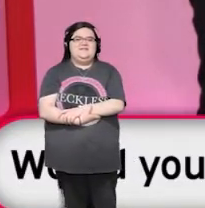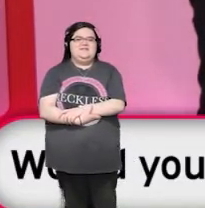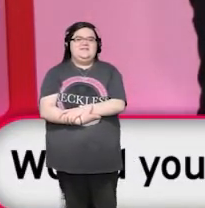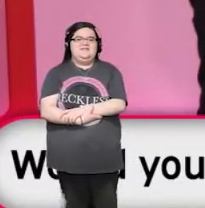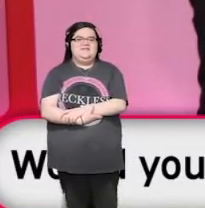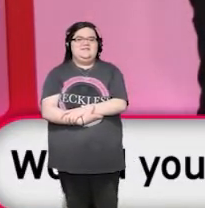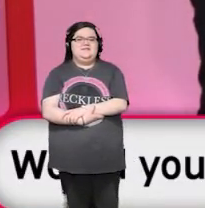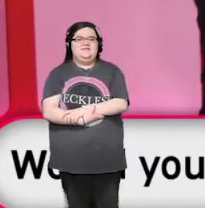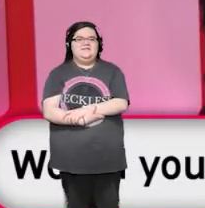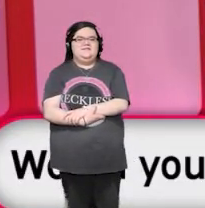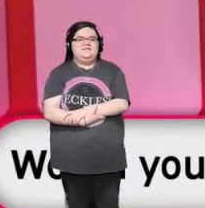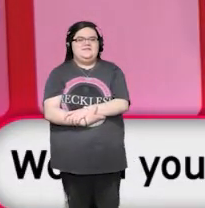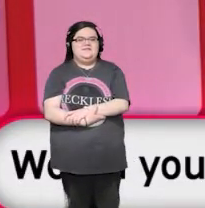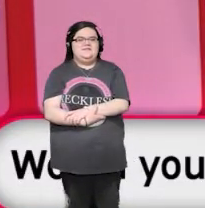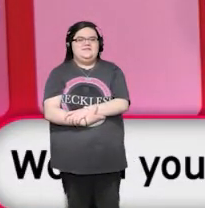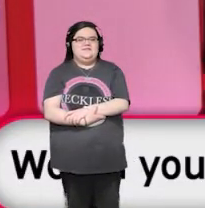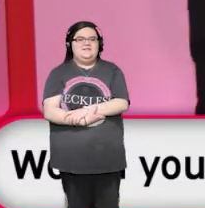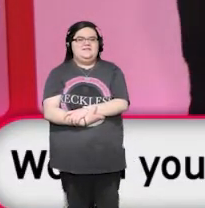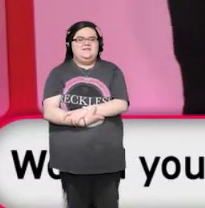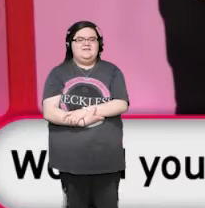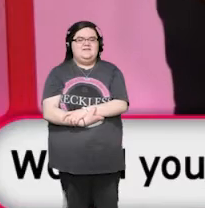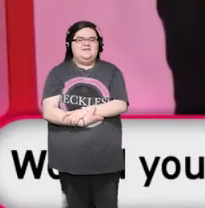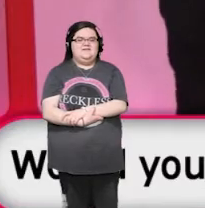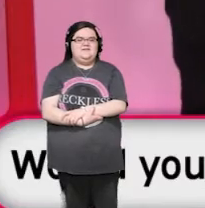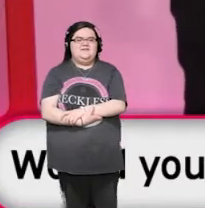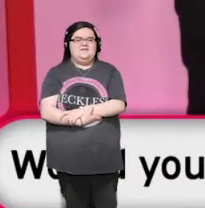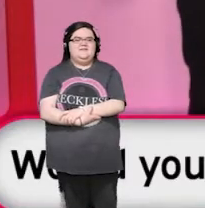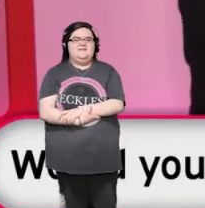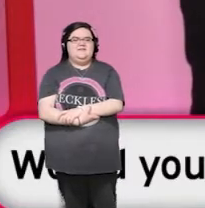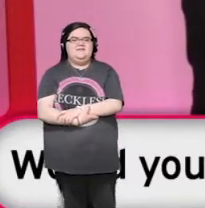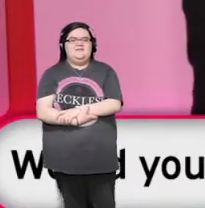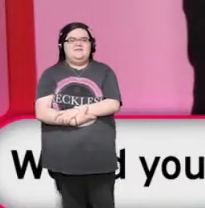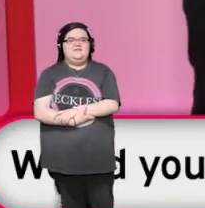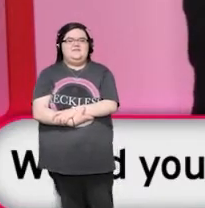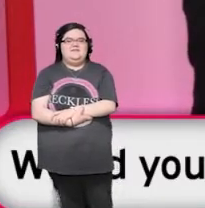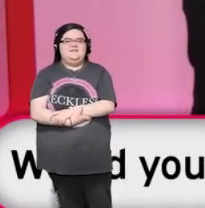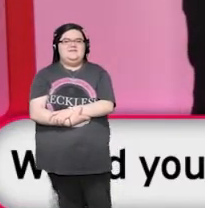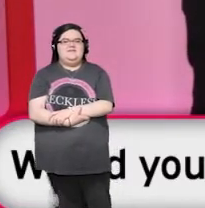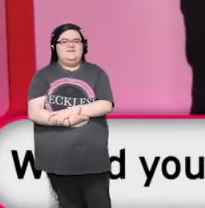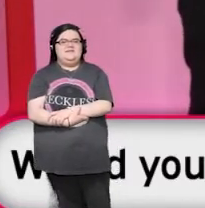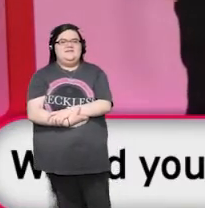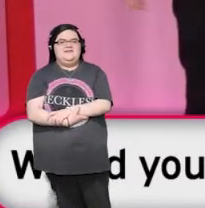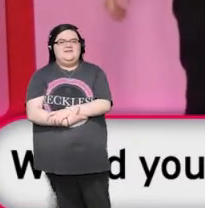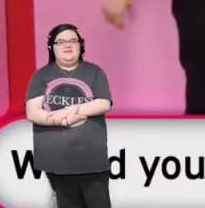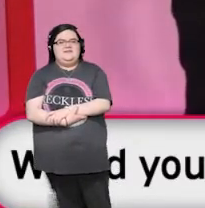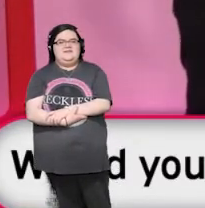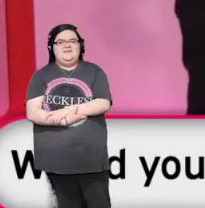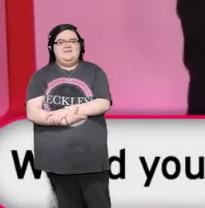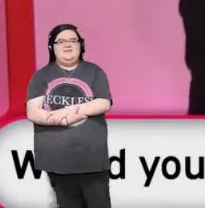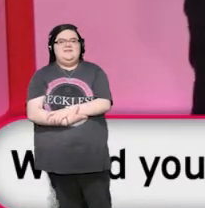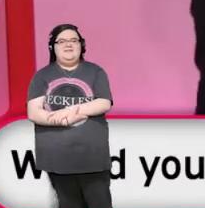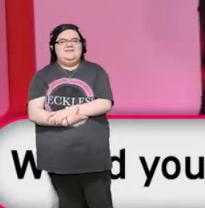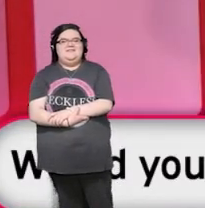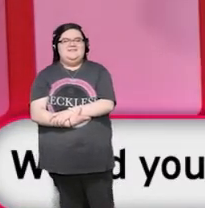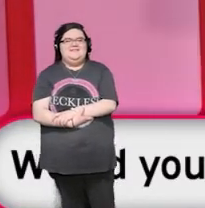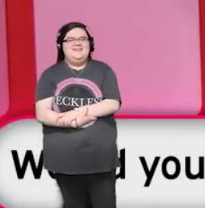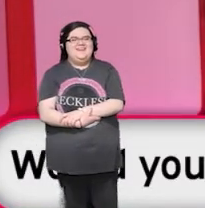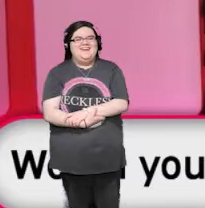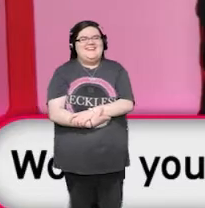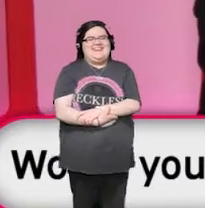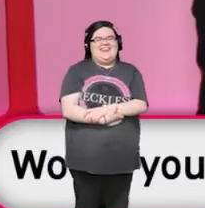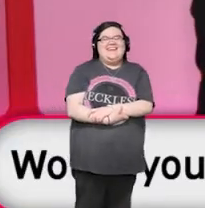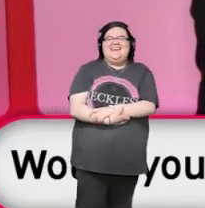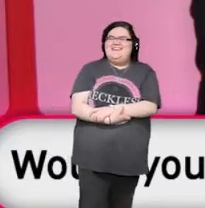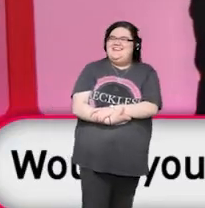giving. No, but I'm saying, like, imagine the guy is just there, like, 20 minutes and he's still not. halfway. Oh, oh, we're going way